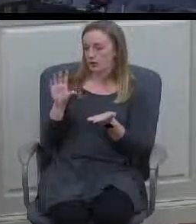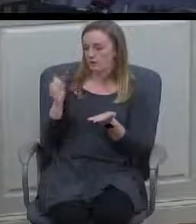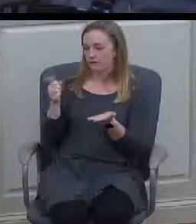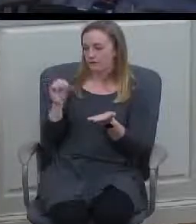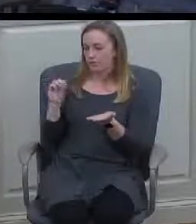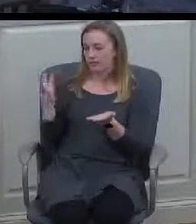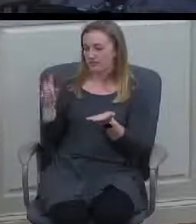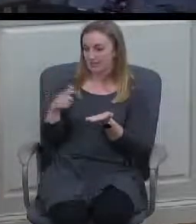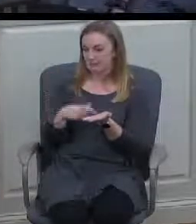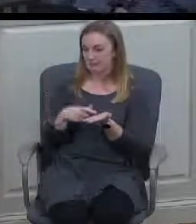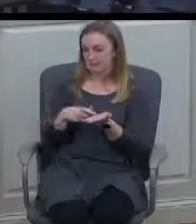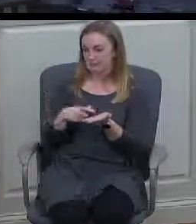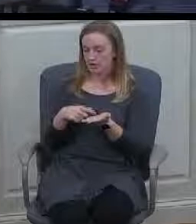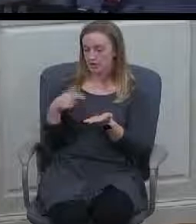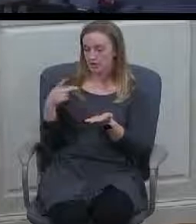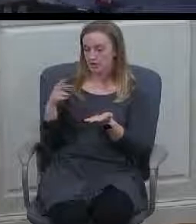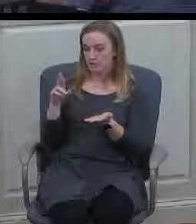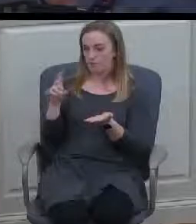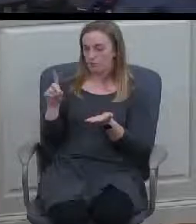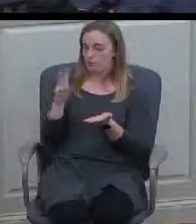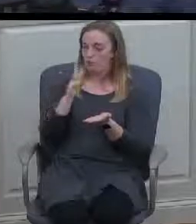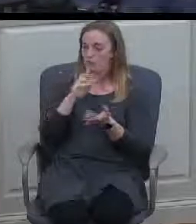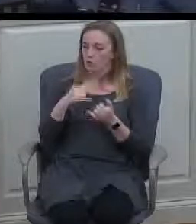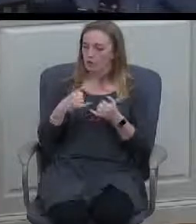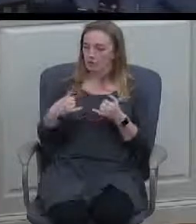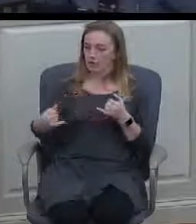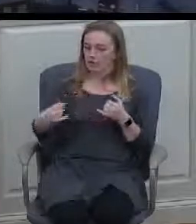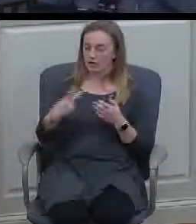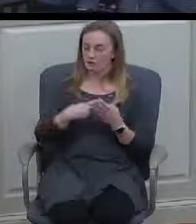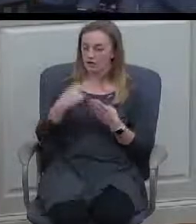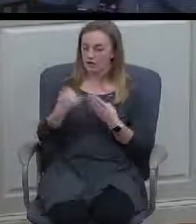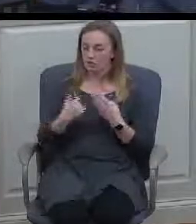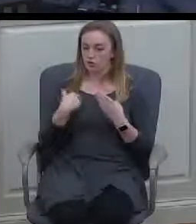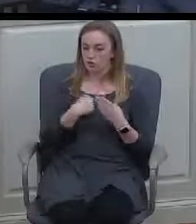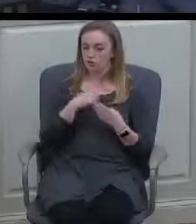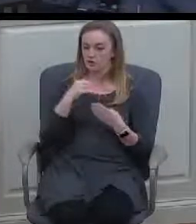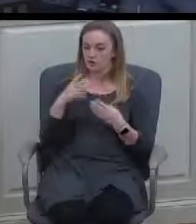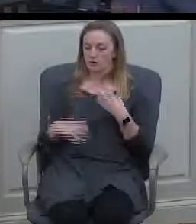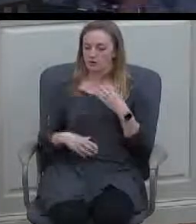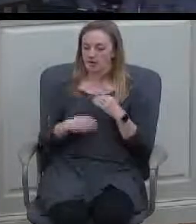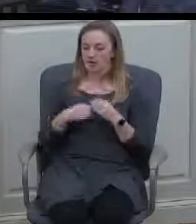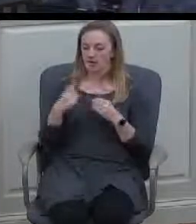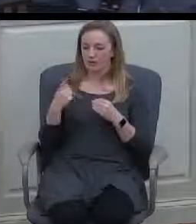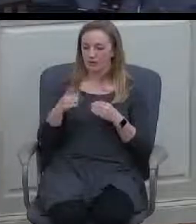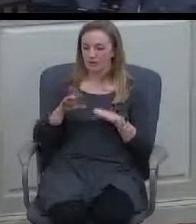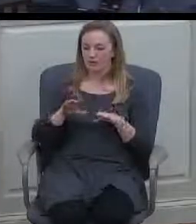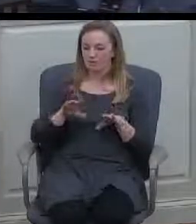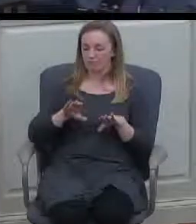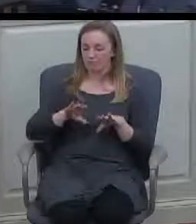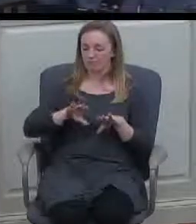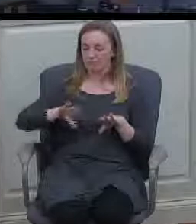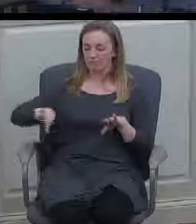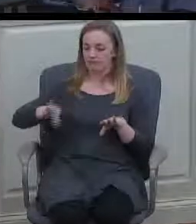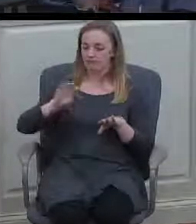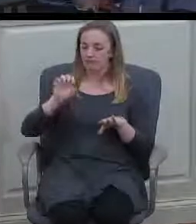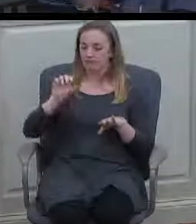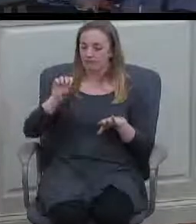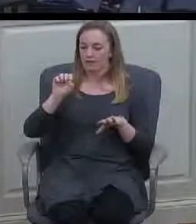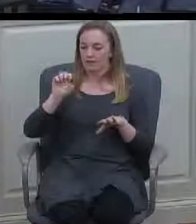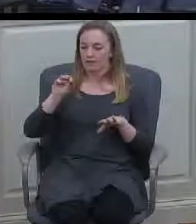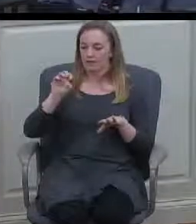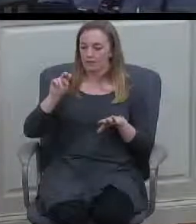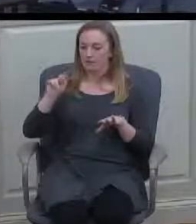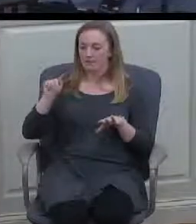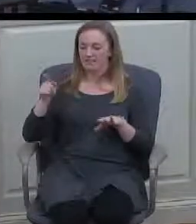2105-10-06. On the Perryville Road Waterline project, we have an additional easement that is requested